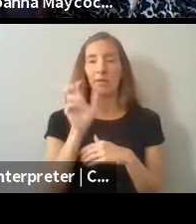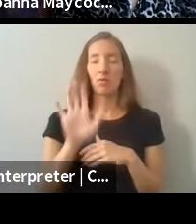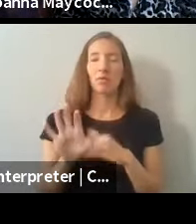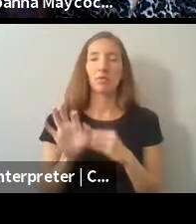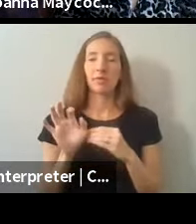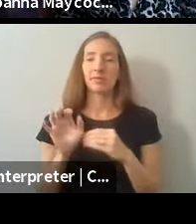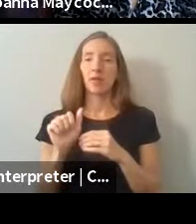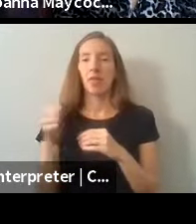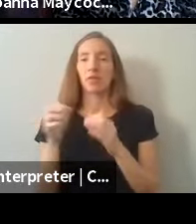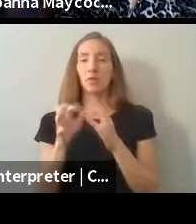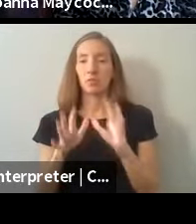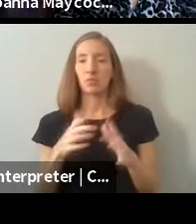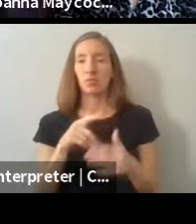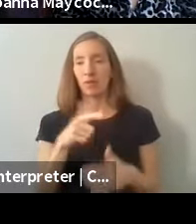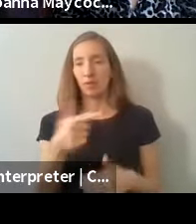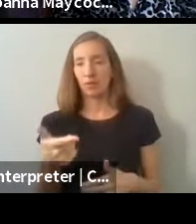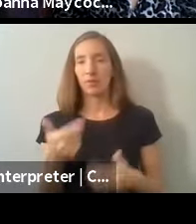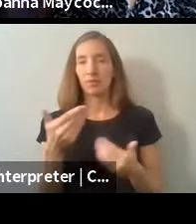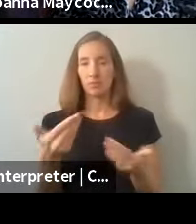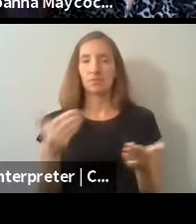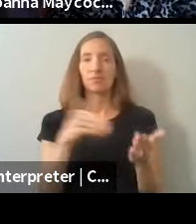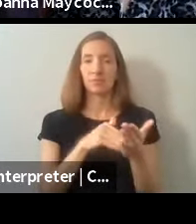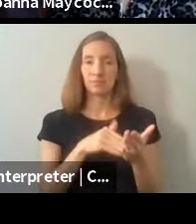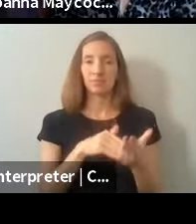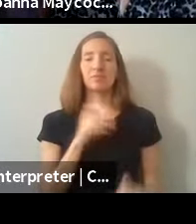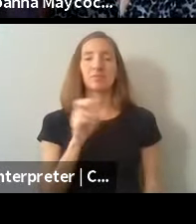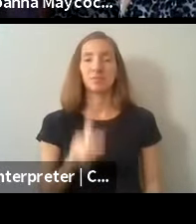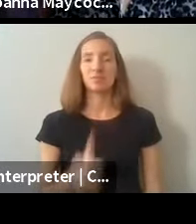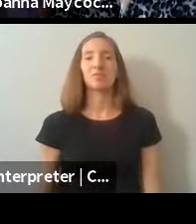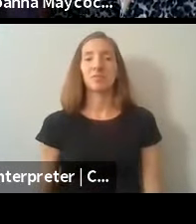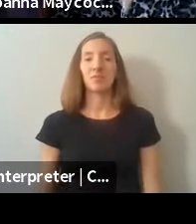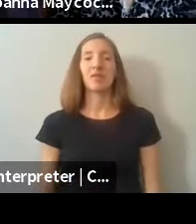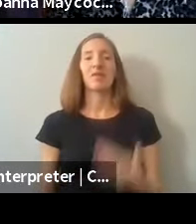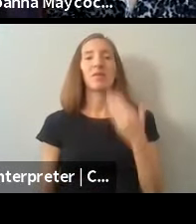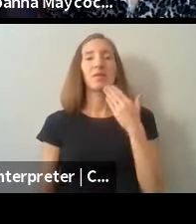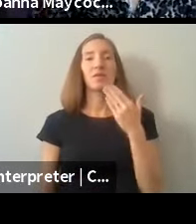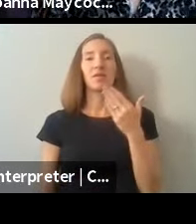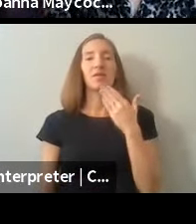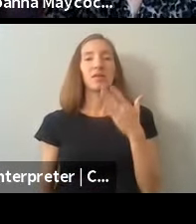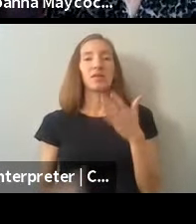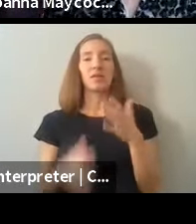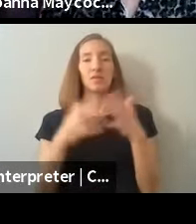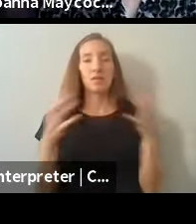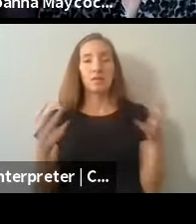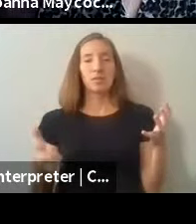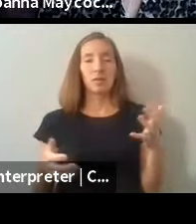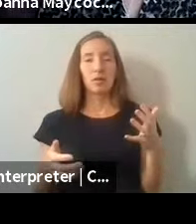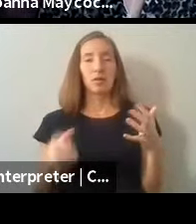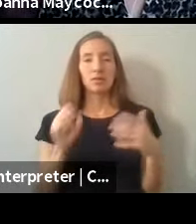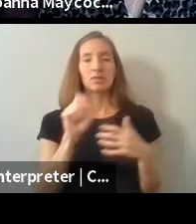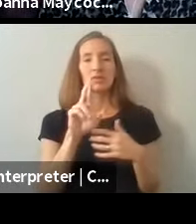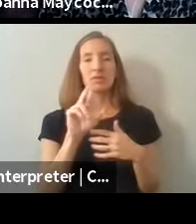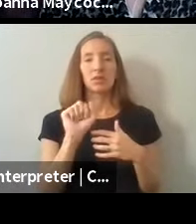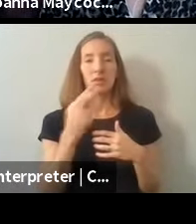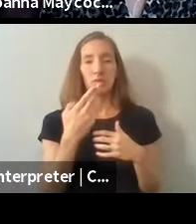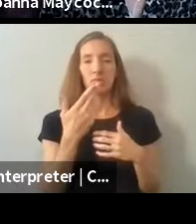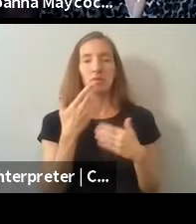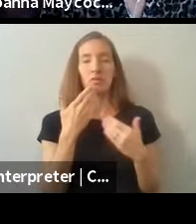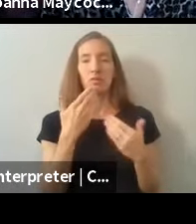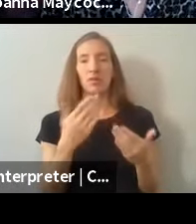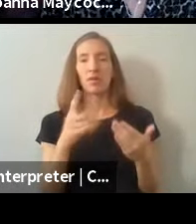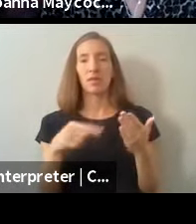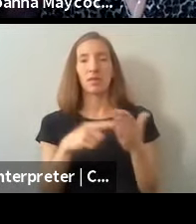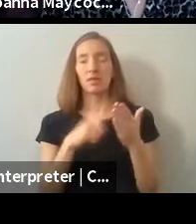Minister. Thank you. Thank you very much, Sarah. Thank you. This is a wonderful opportunity